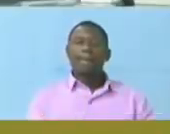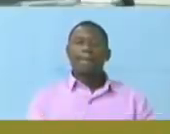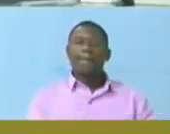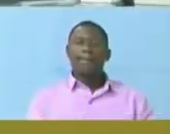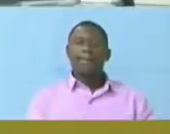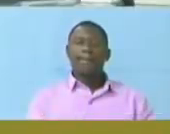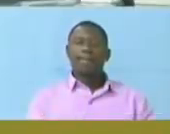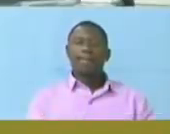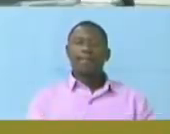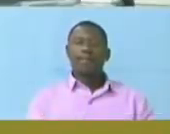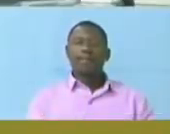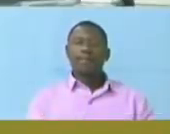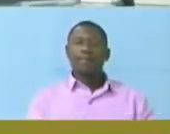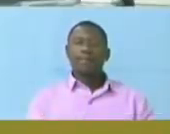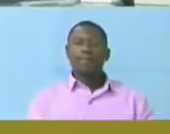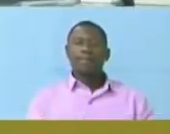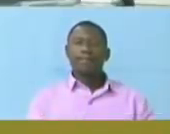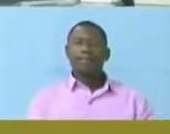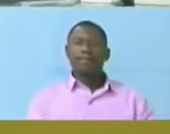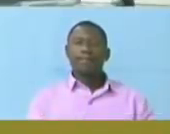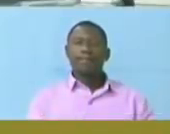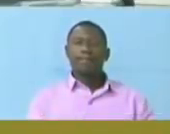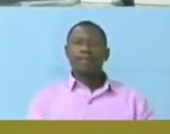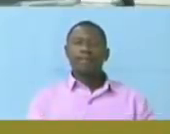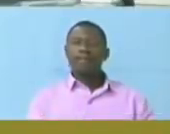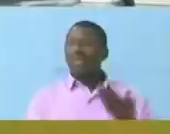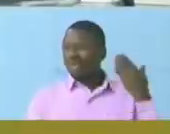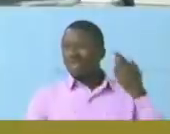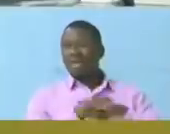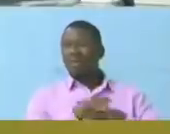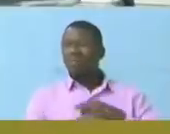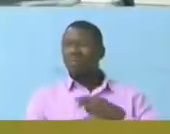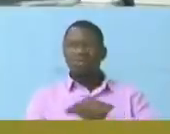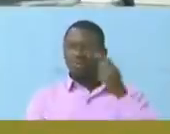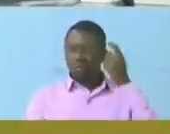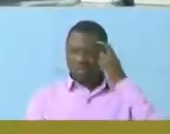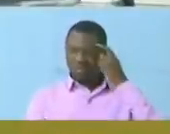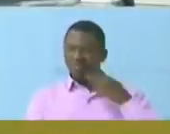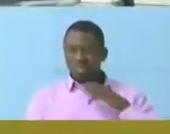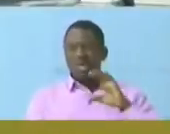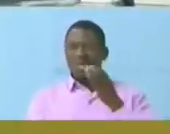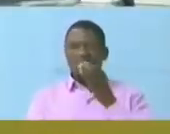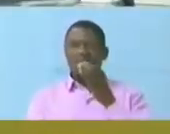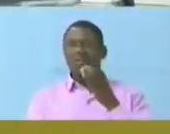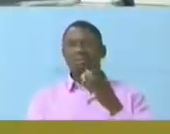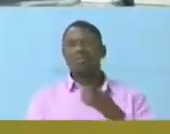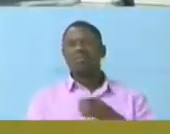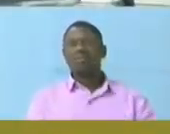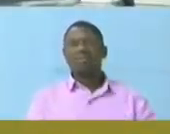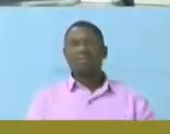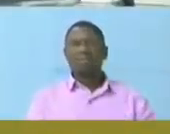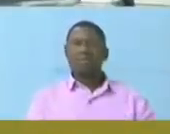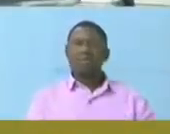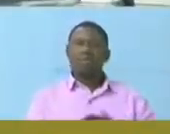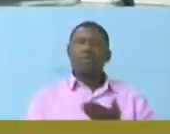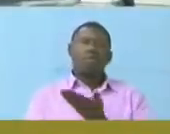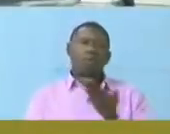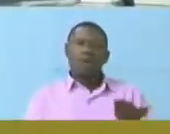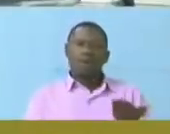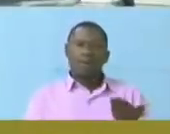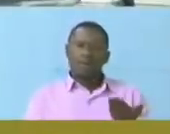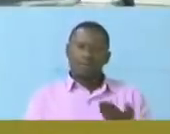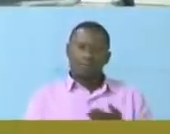I don't think I can. Mamira utumu wisake no wonya. Why? If you want